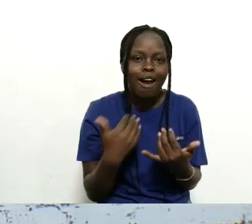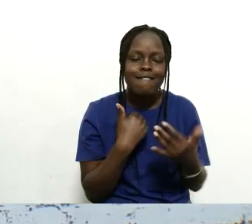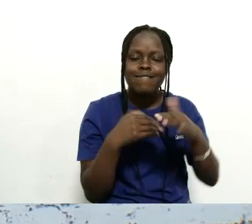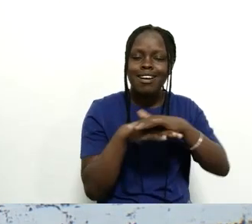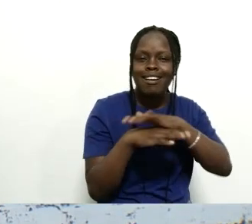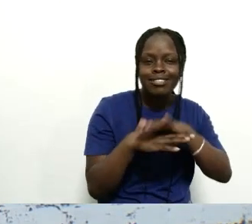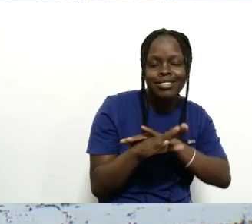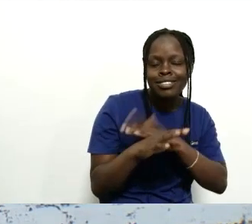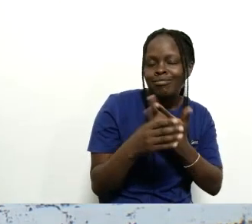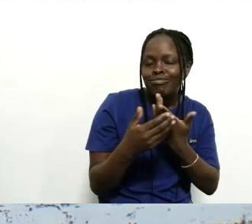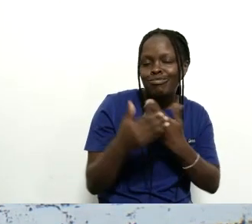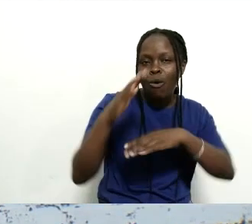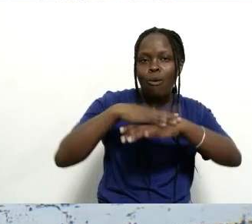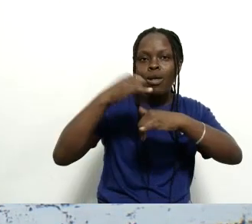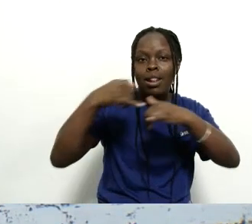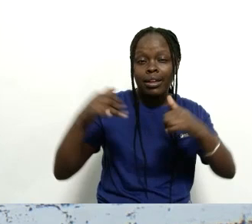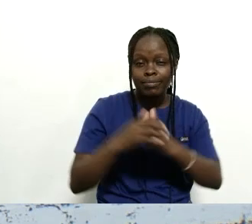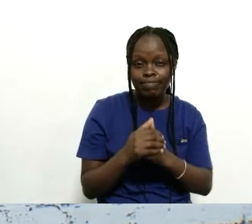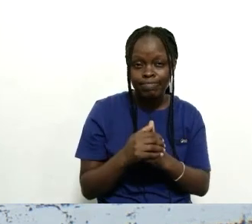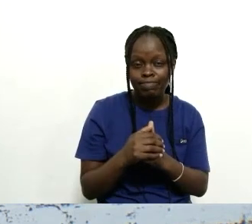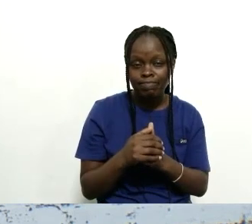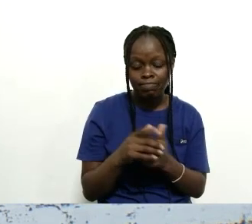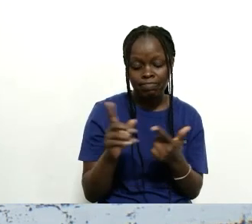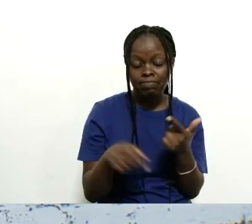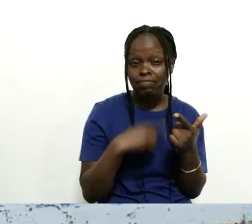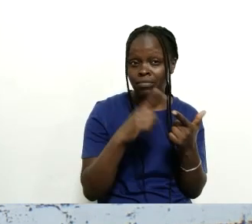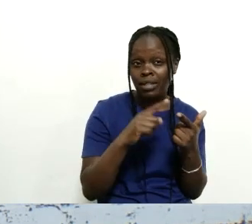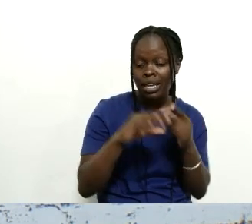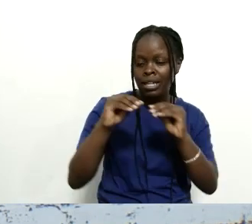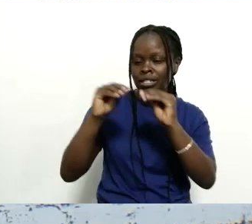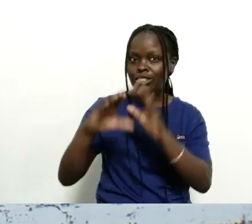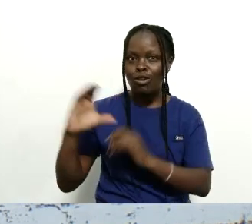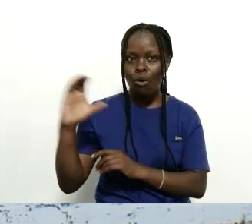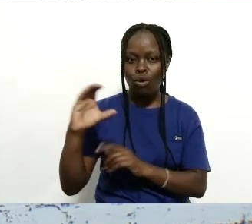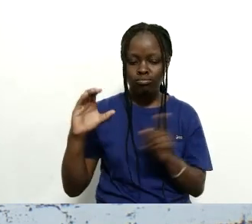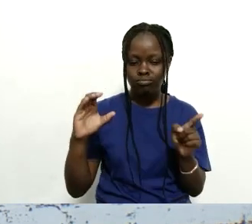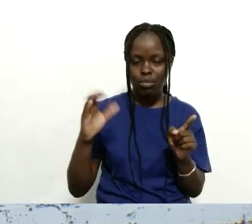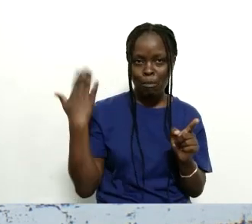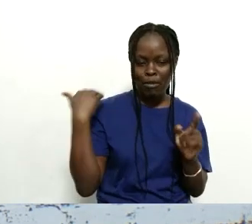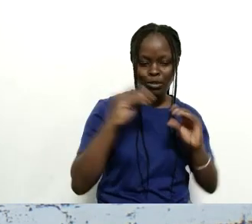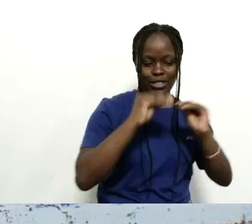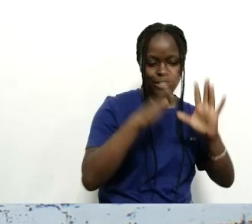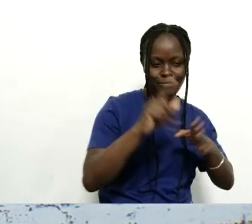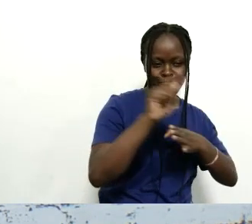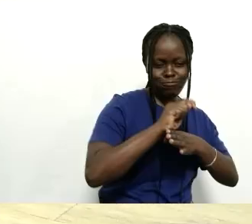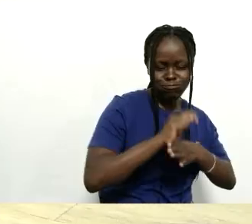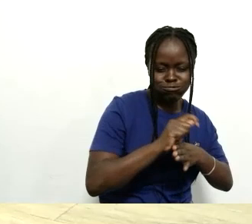example, availing the smartphones, the cheap, the affordable smartphones,